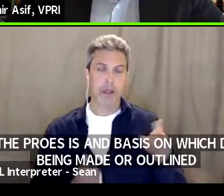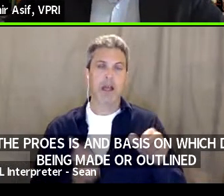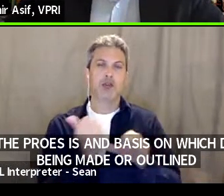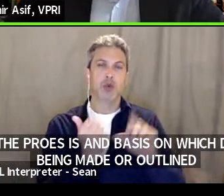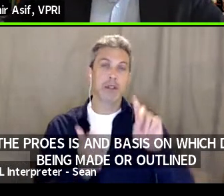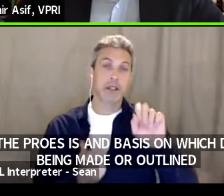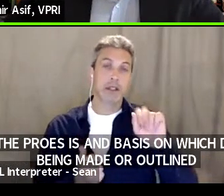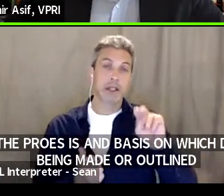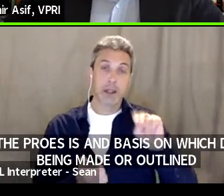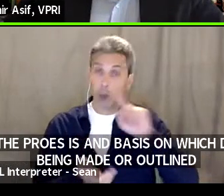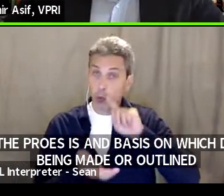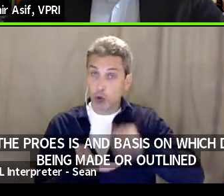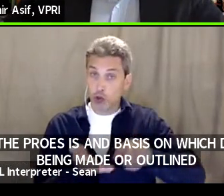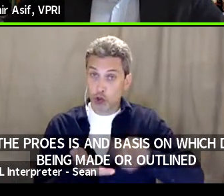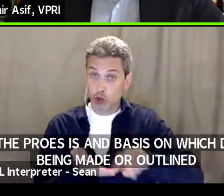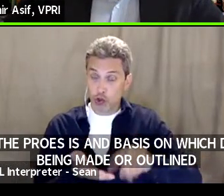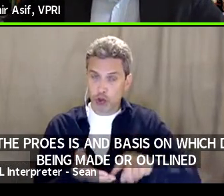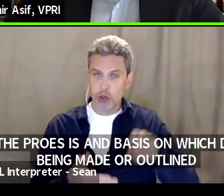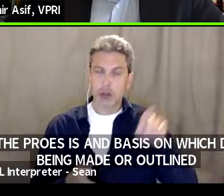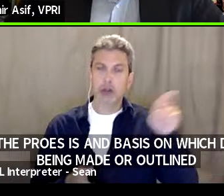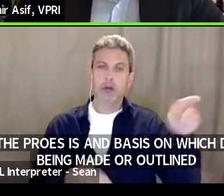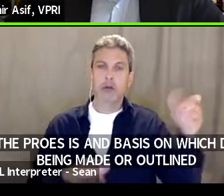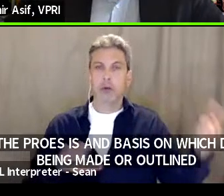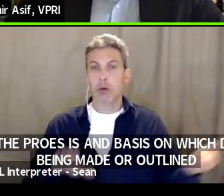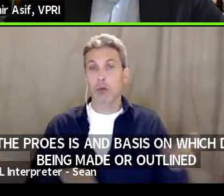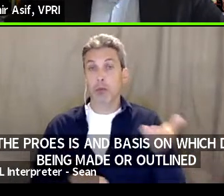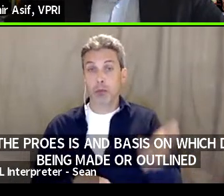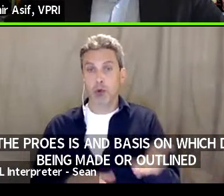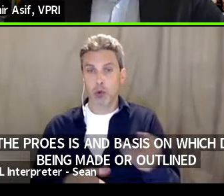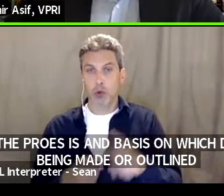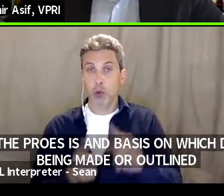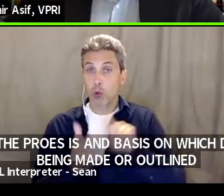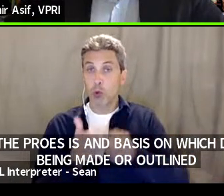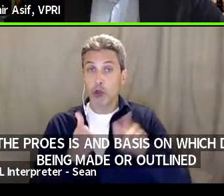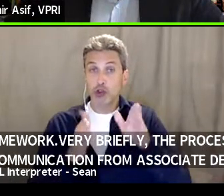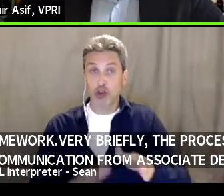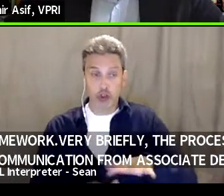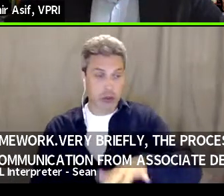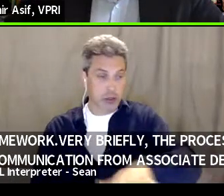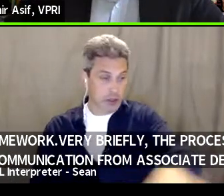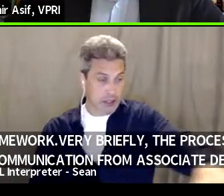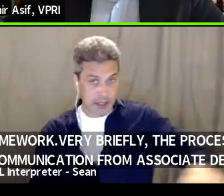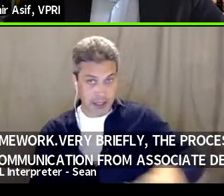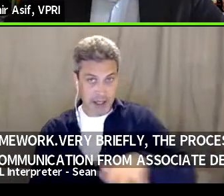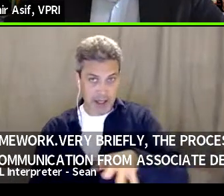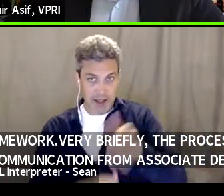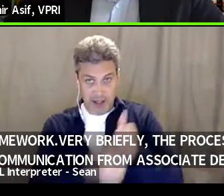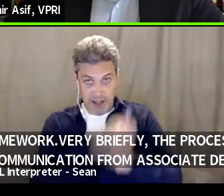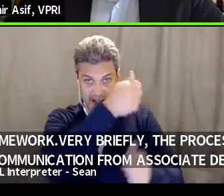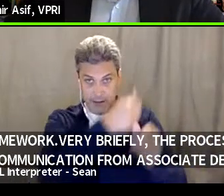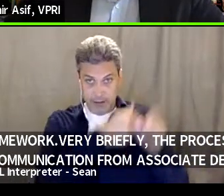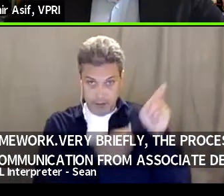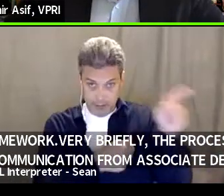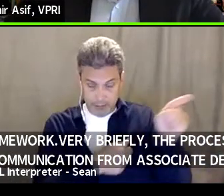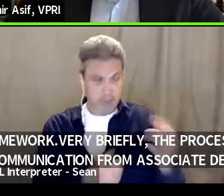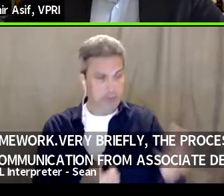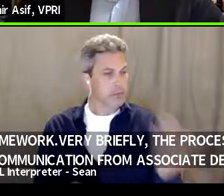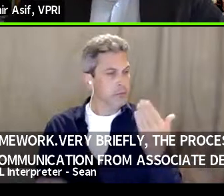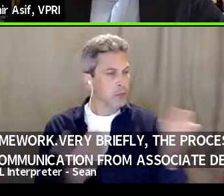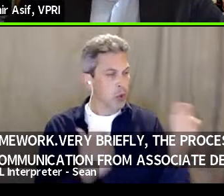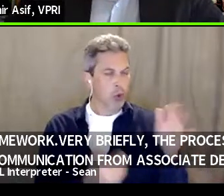Research that goes to all researchers within their faculty or school to submit their